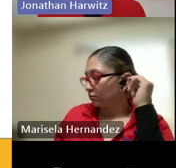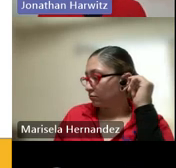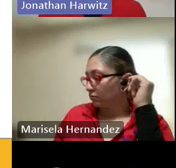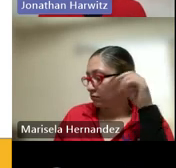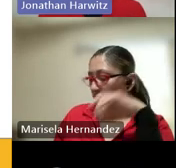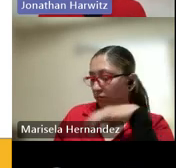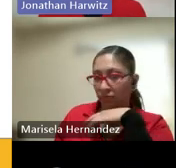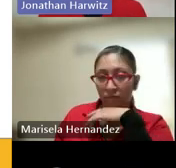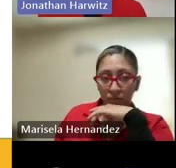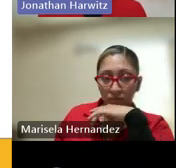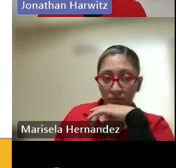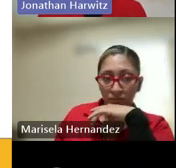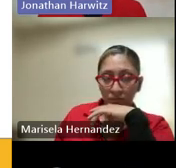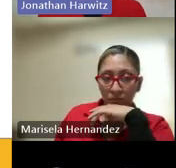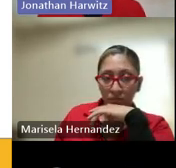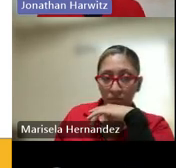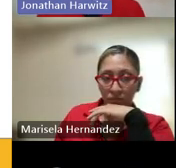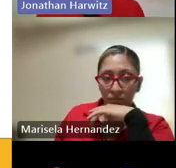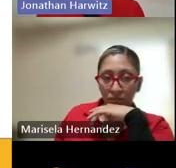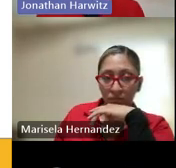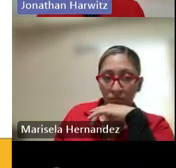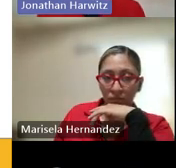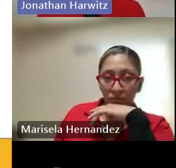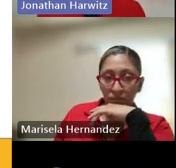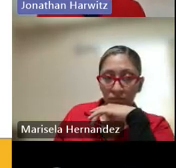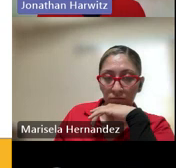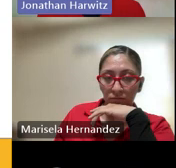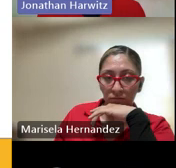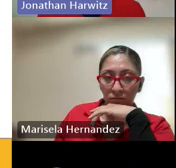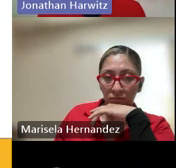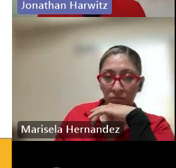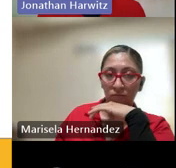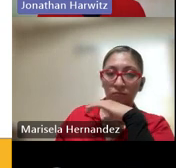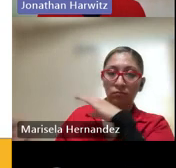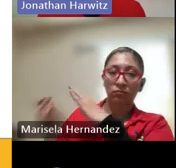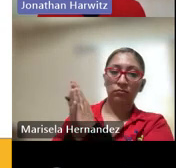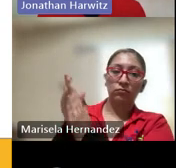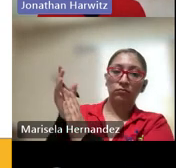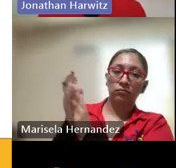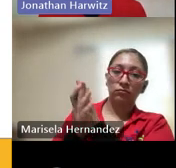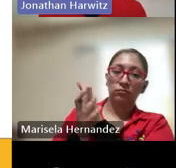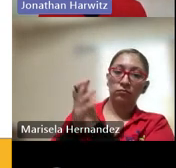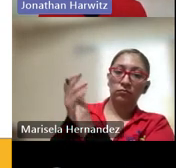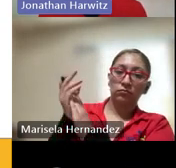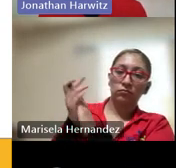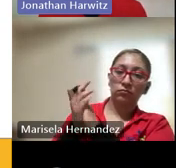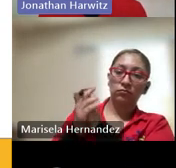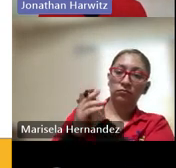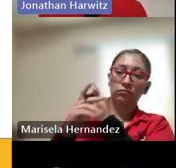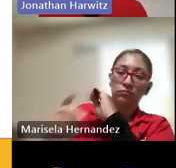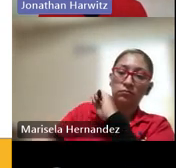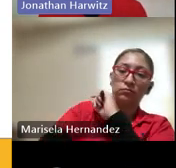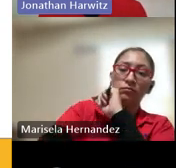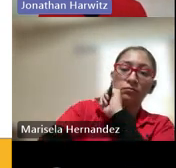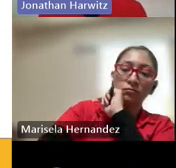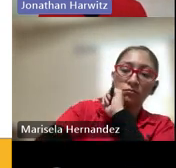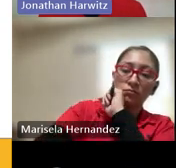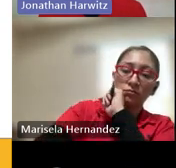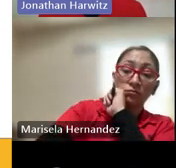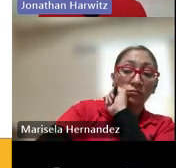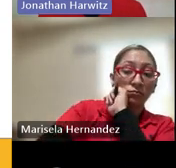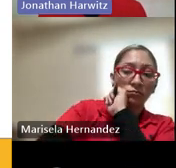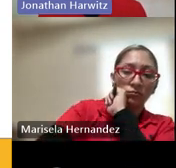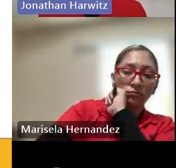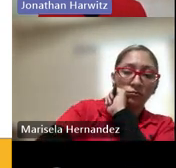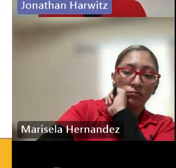Committee yesterday on bipartisan housing proposals. And basically they almost only had one proposal to talk about,